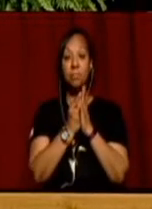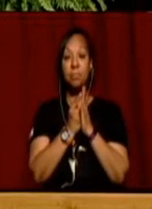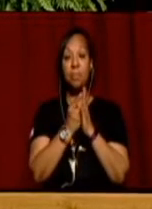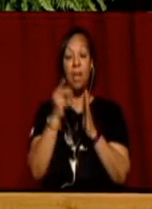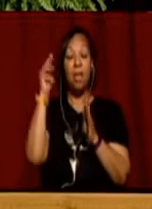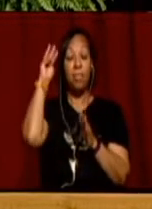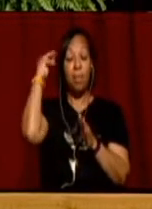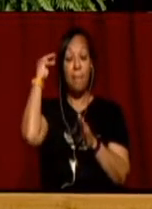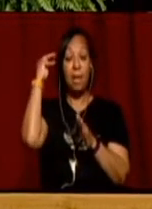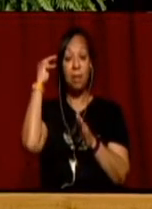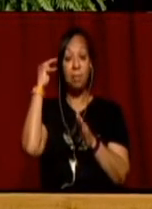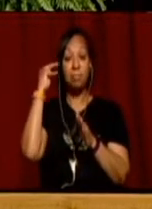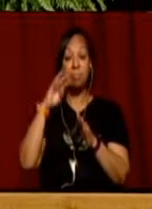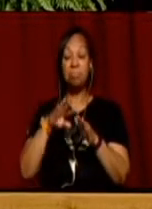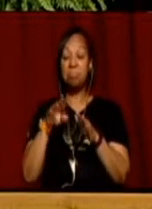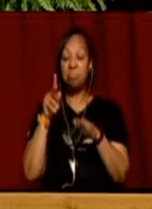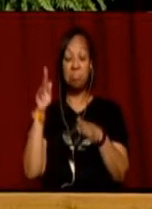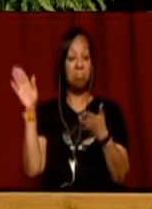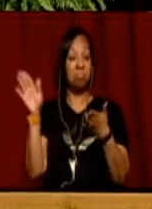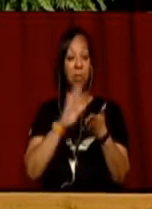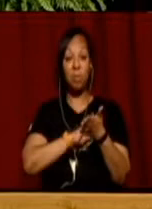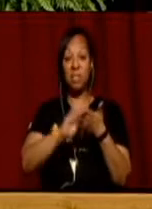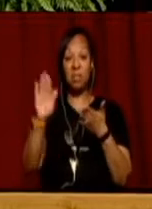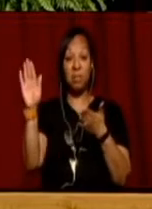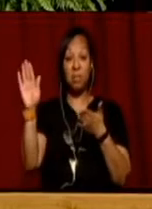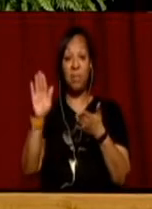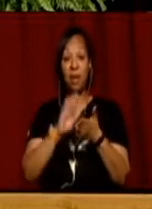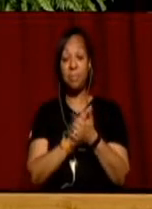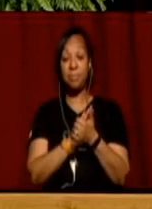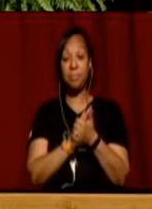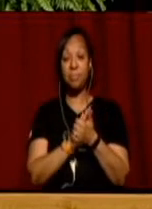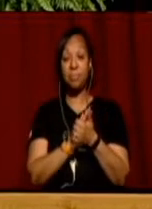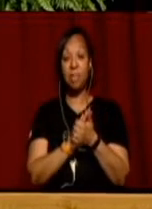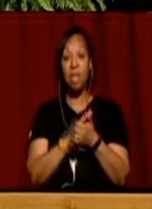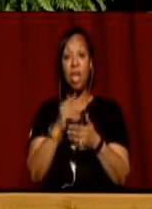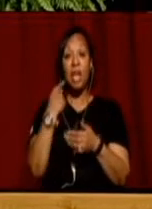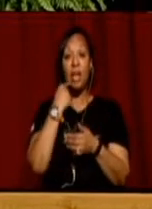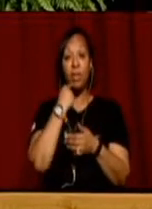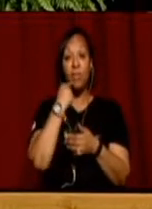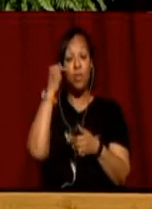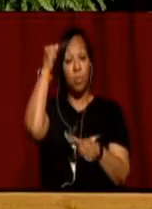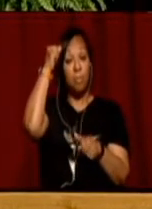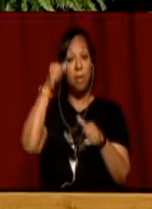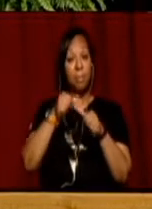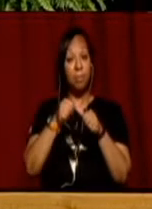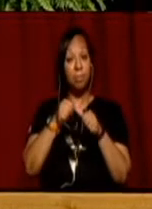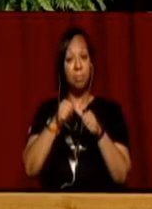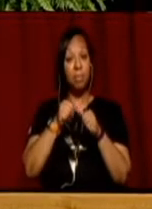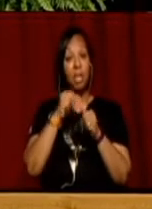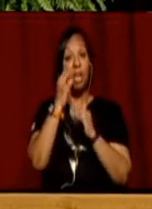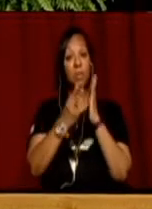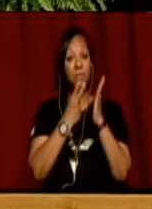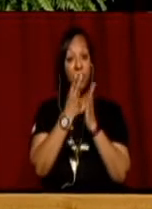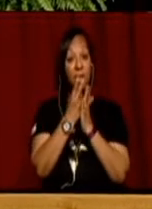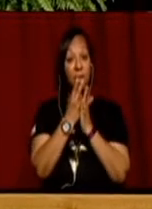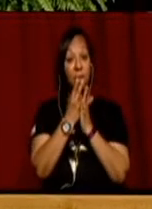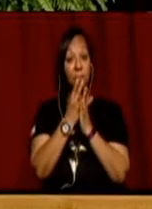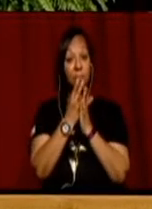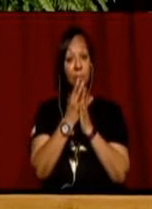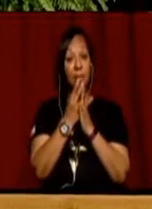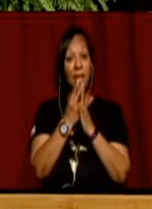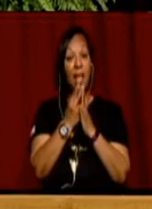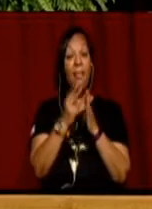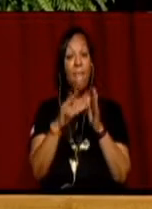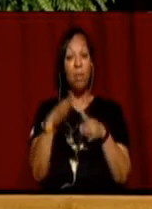4 police officers who were involved in this murder. Within 24 hours. Now, if you'll recall, there was video available of what happened to Laquan